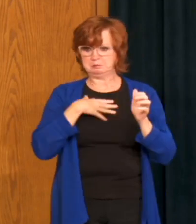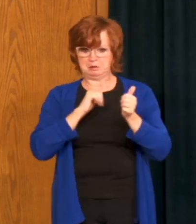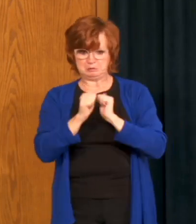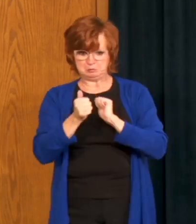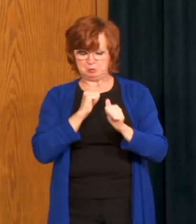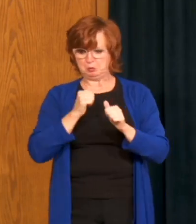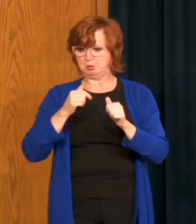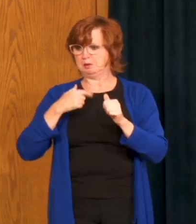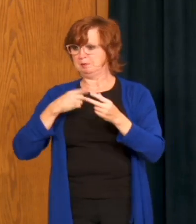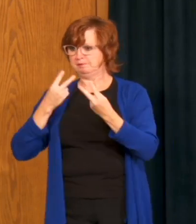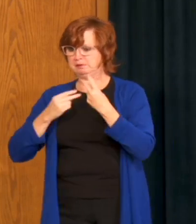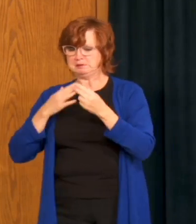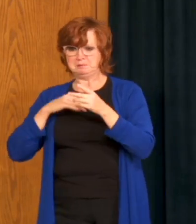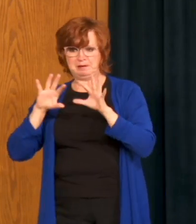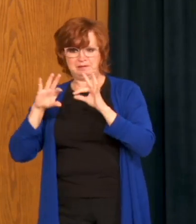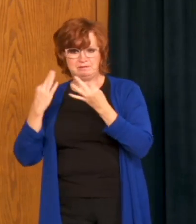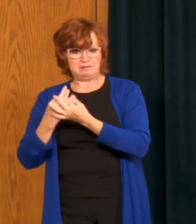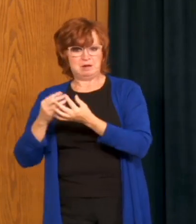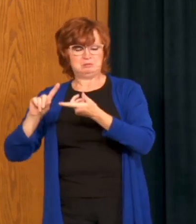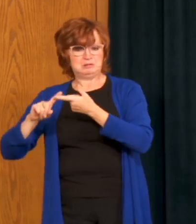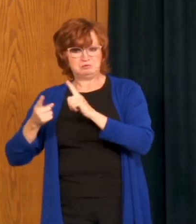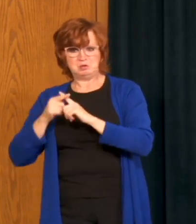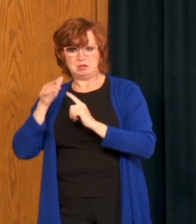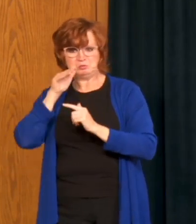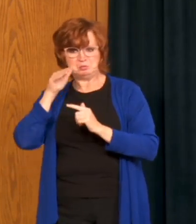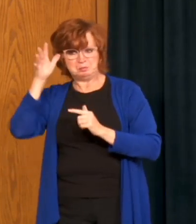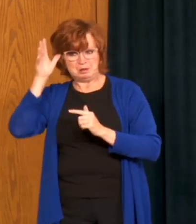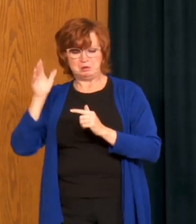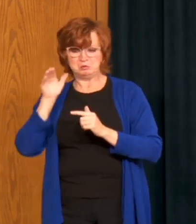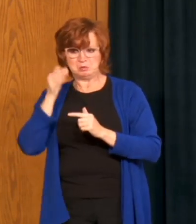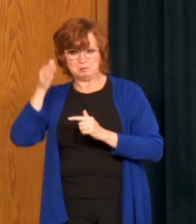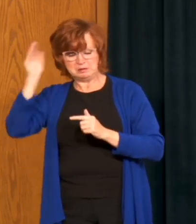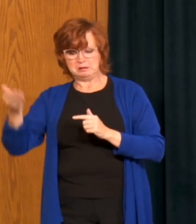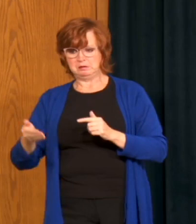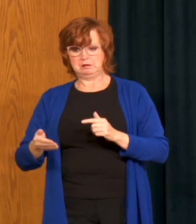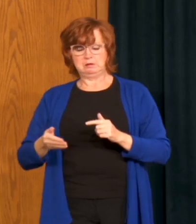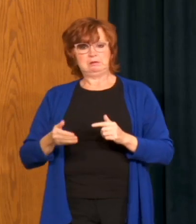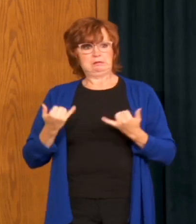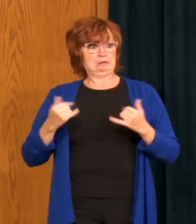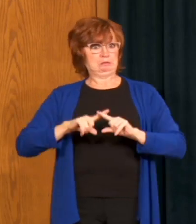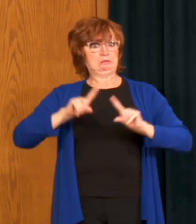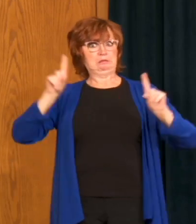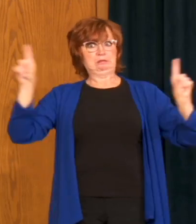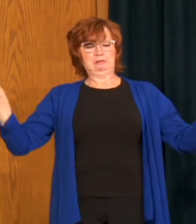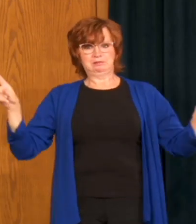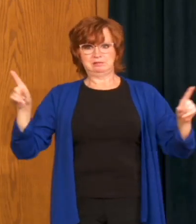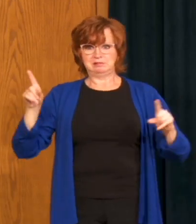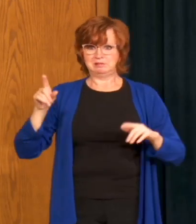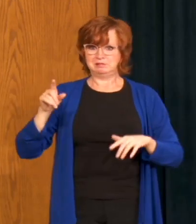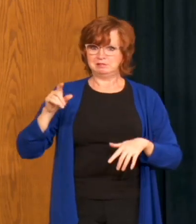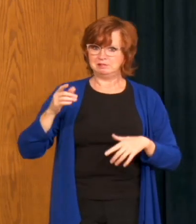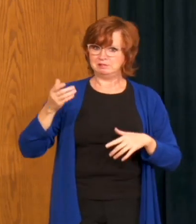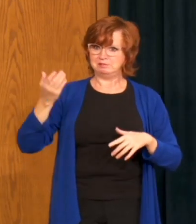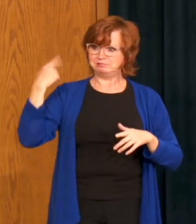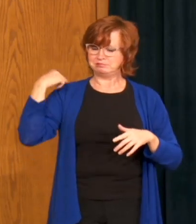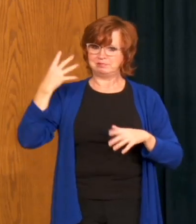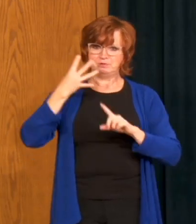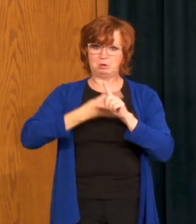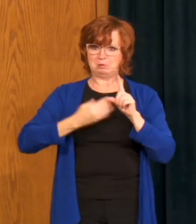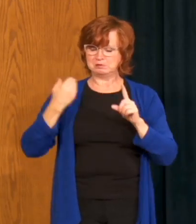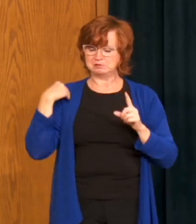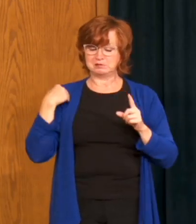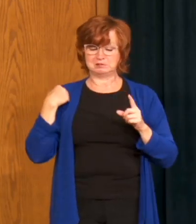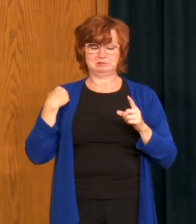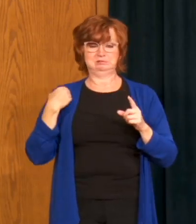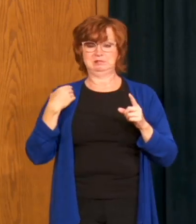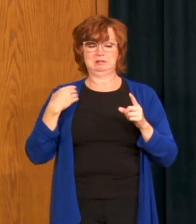your grandparents. It's all very different now. I do not for a second take that for granted. I do not for a second take for granted